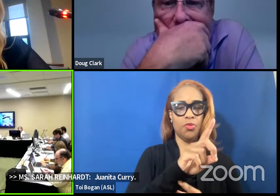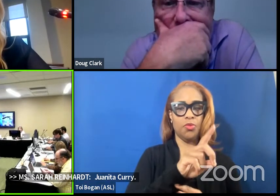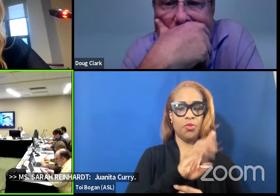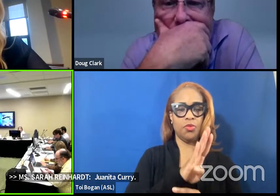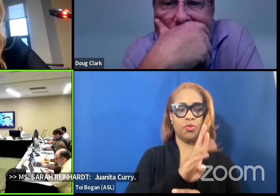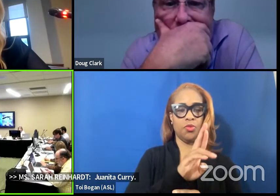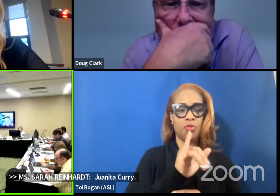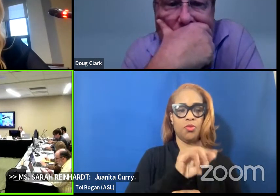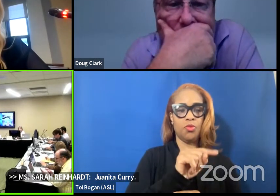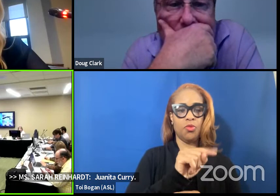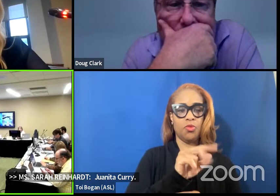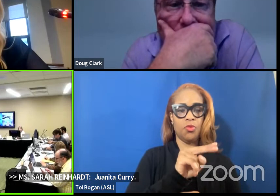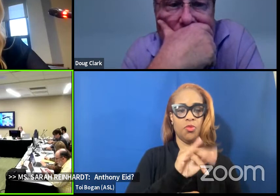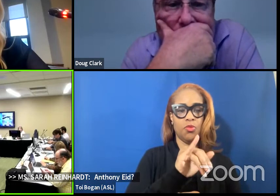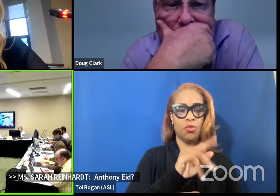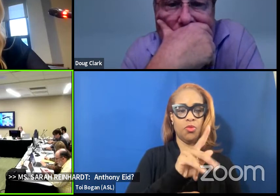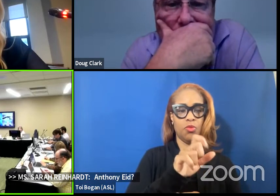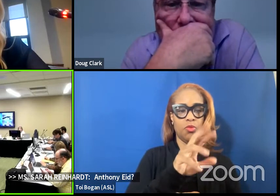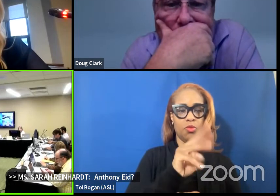brittany kellum